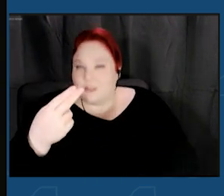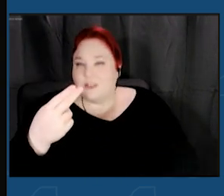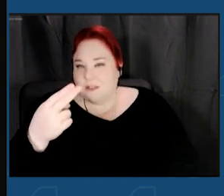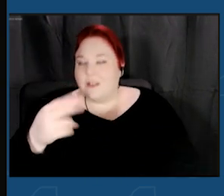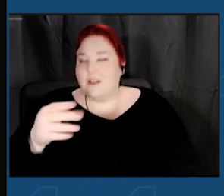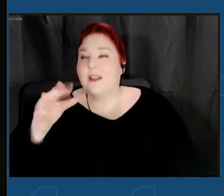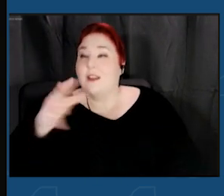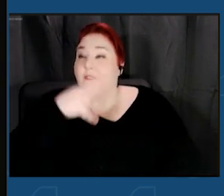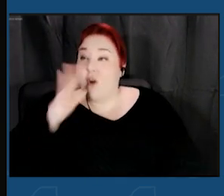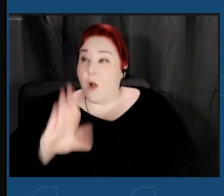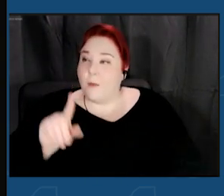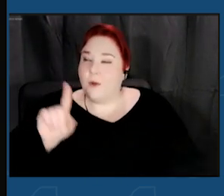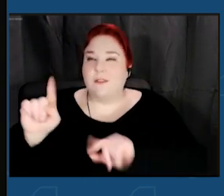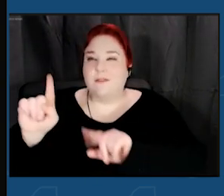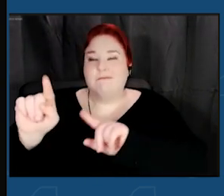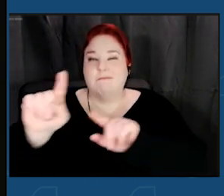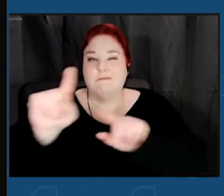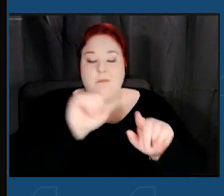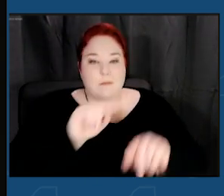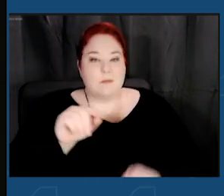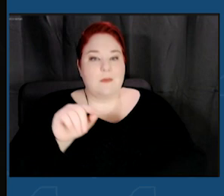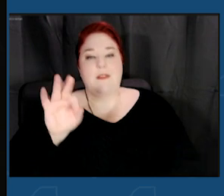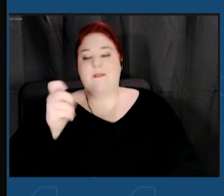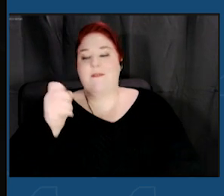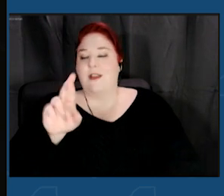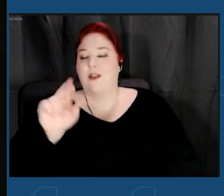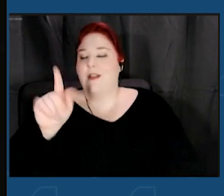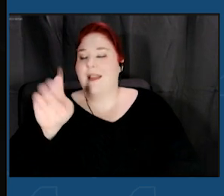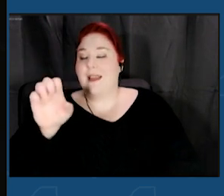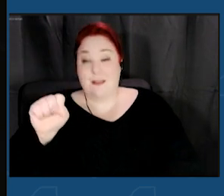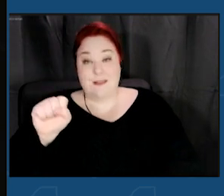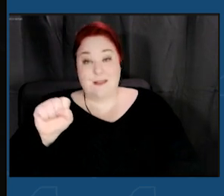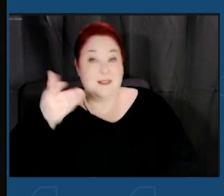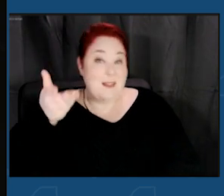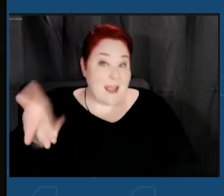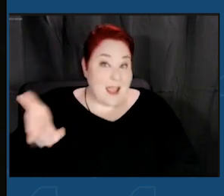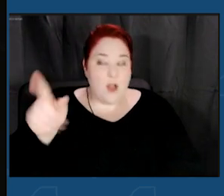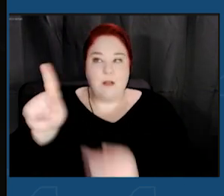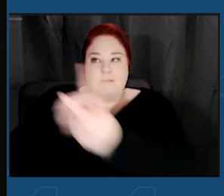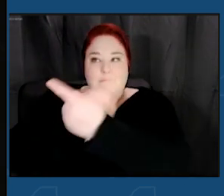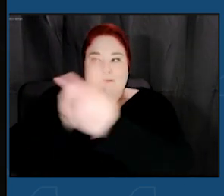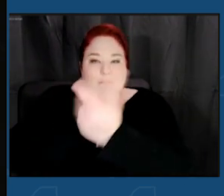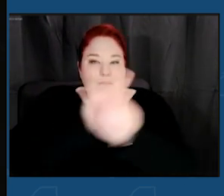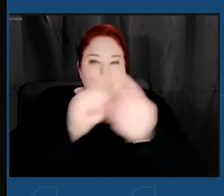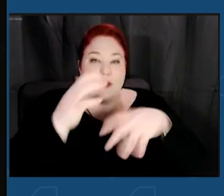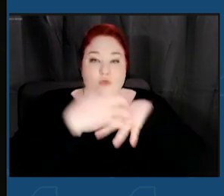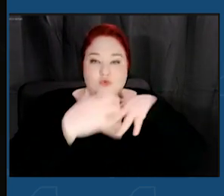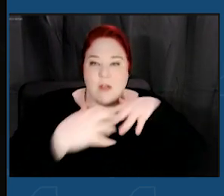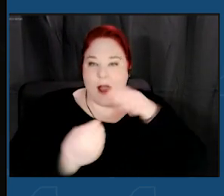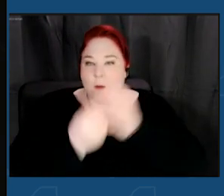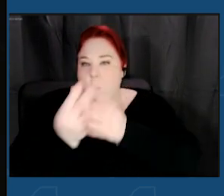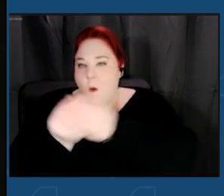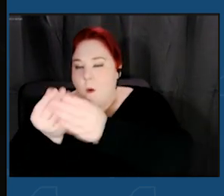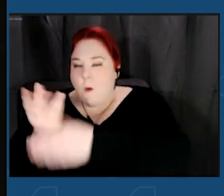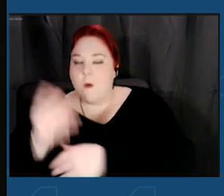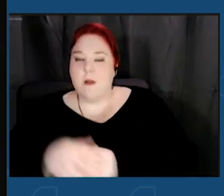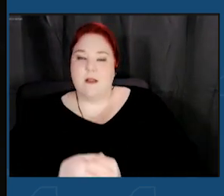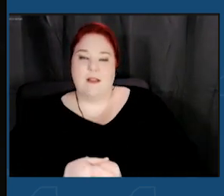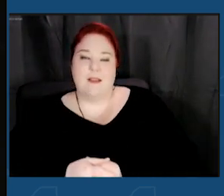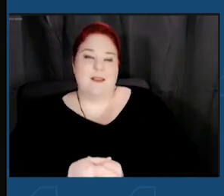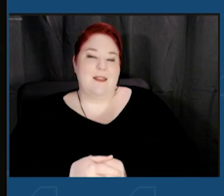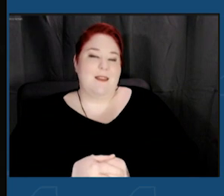Finger Lakes and meeting the grape growers, and Chautauqua